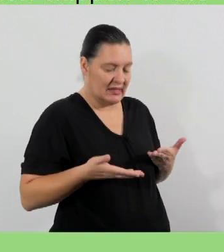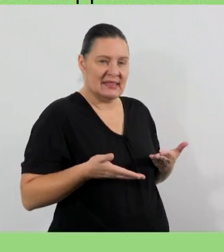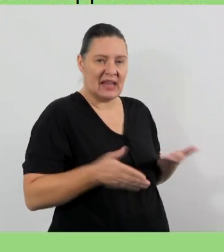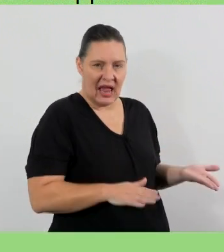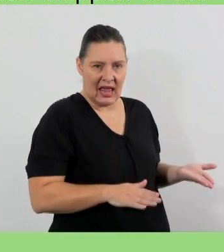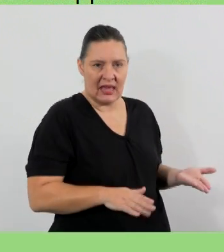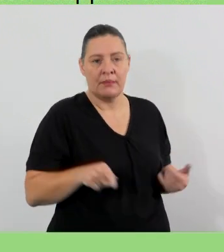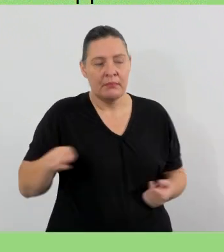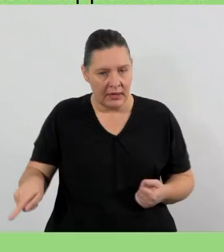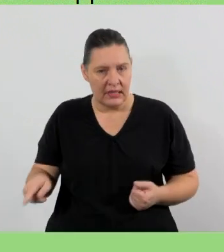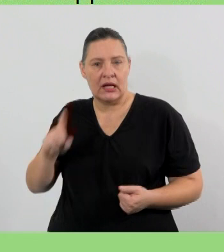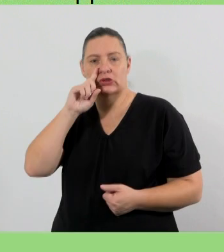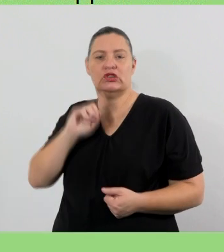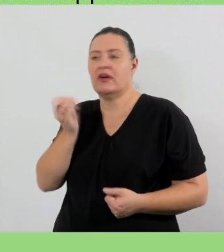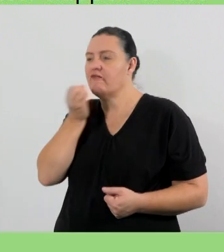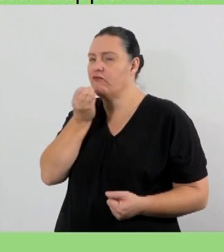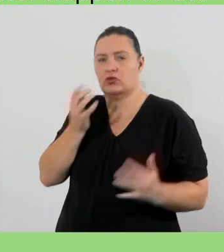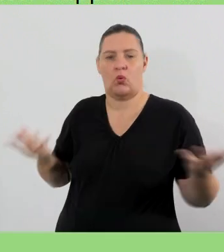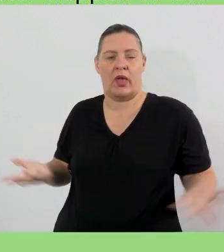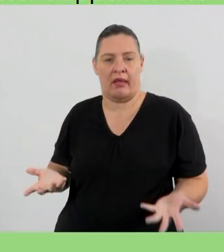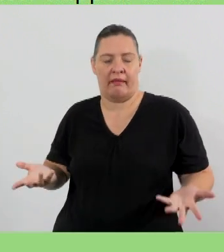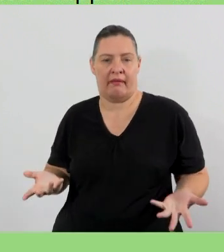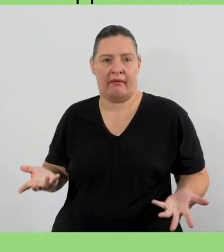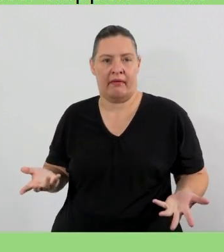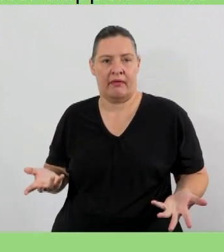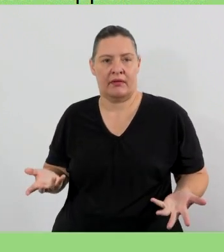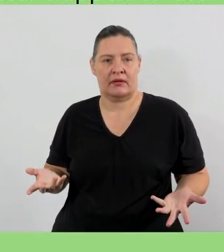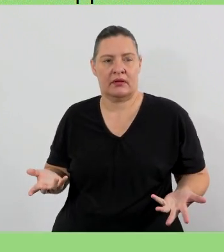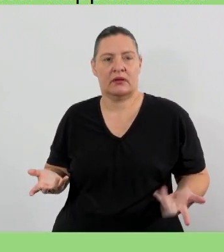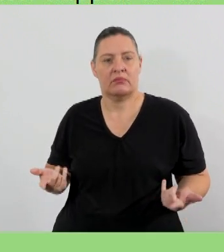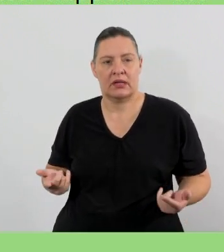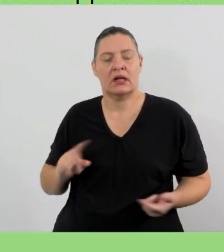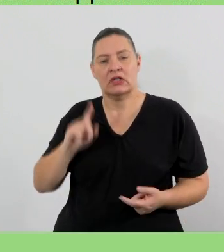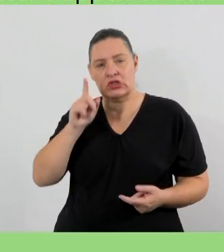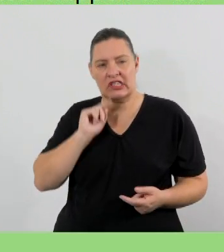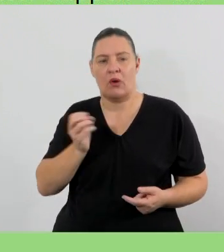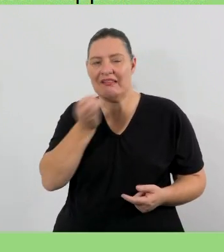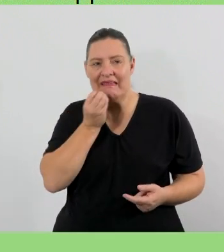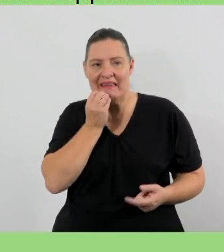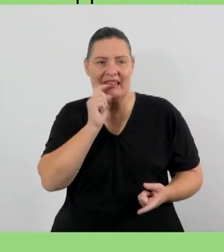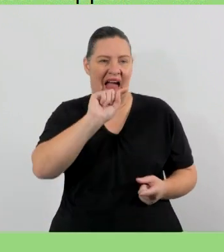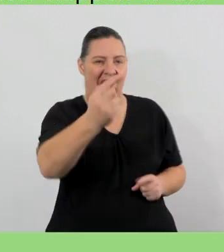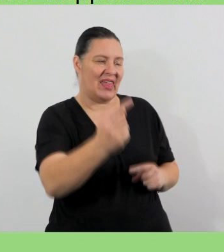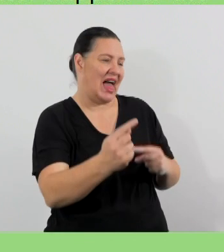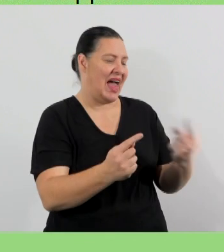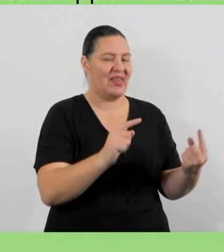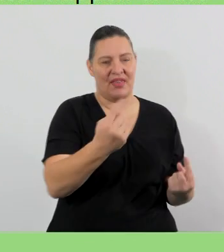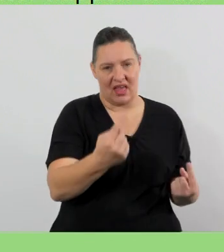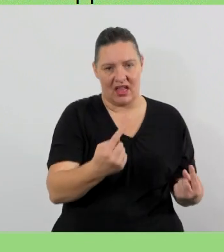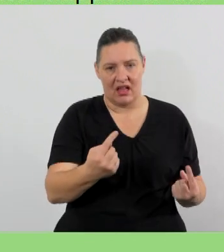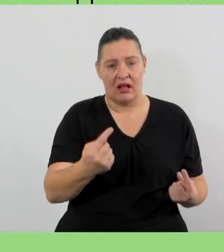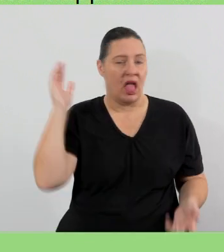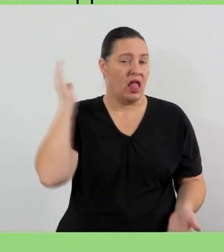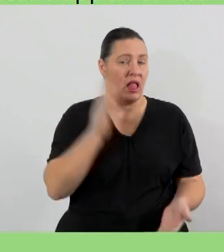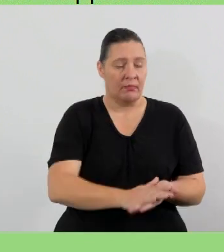die and the cheetah will not have anything to eat. And if that's the case, the cheetah will start eating other organisms, and if they